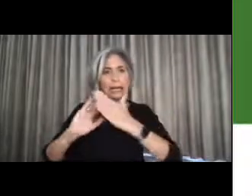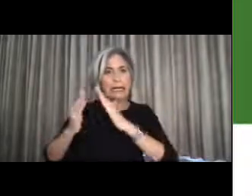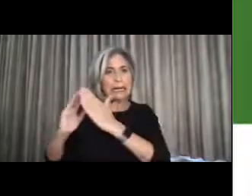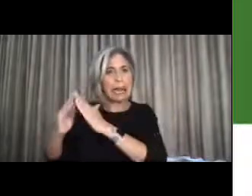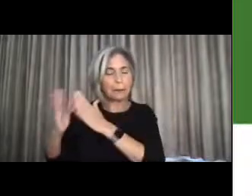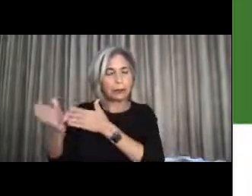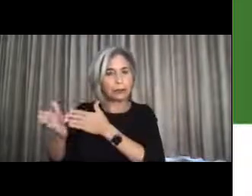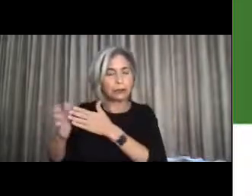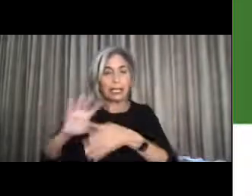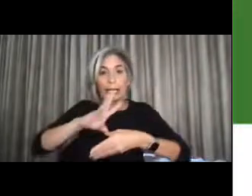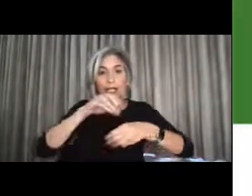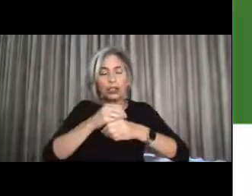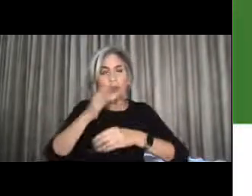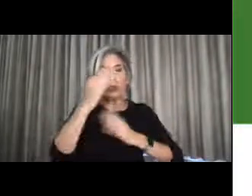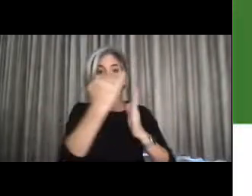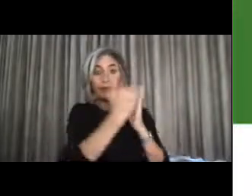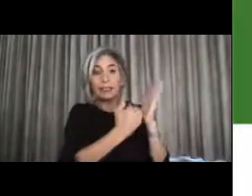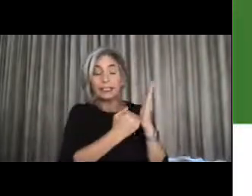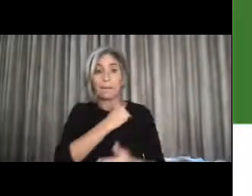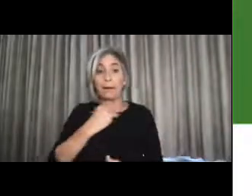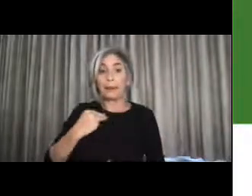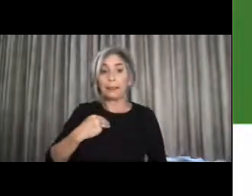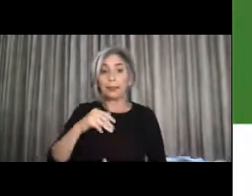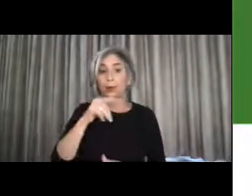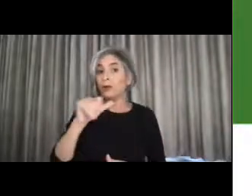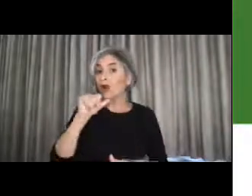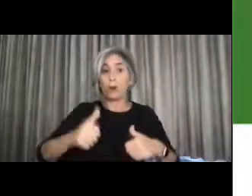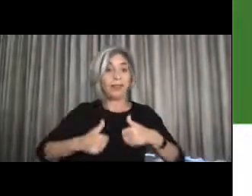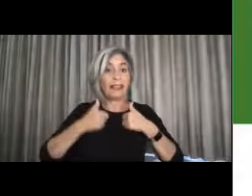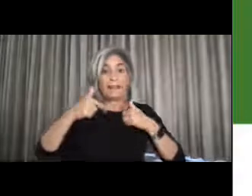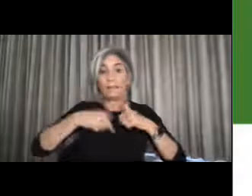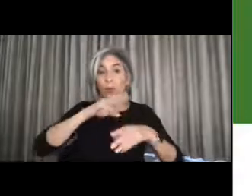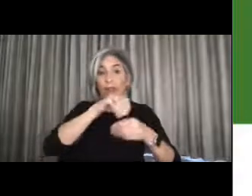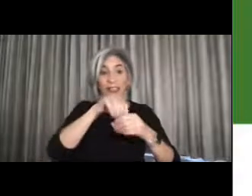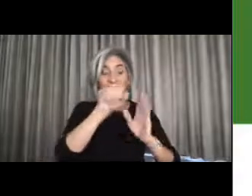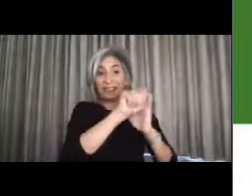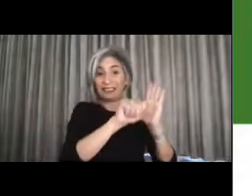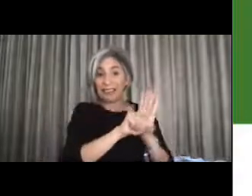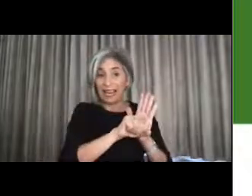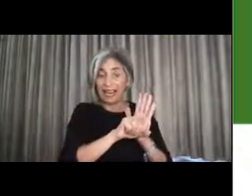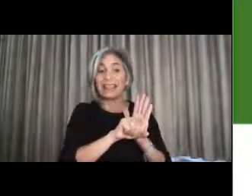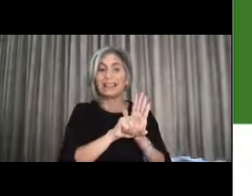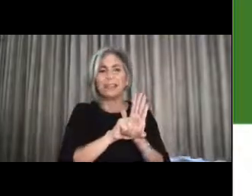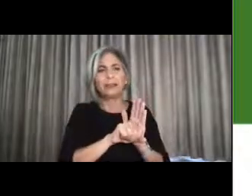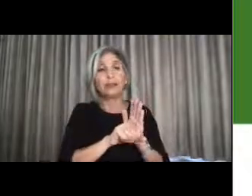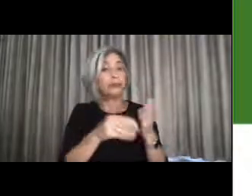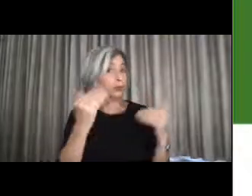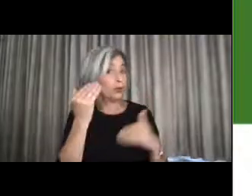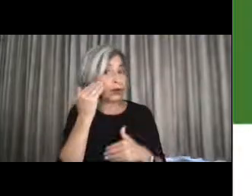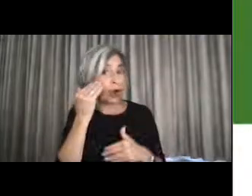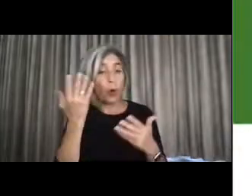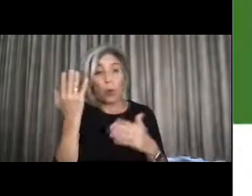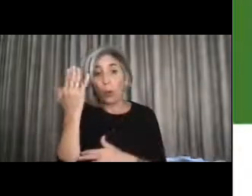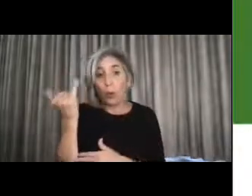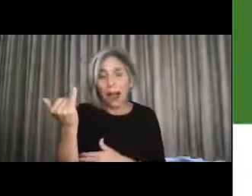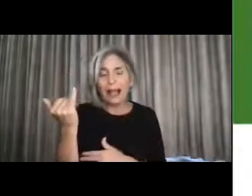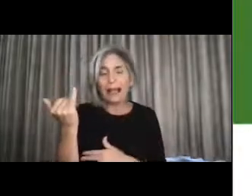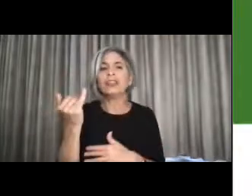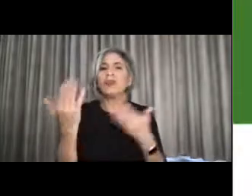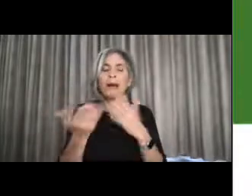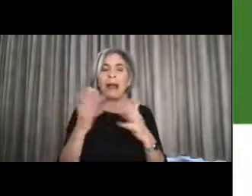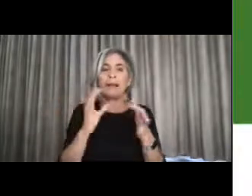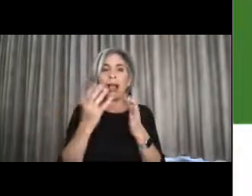to include some members that are outer state as well. Keeping in mind that you could lose cell connection